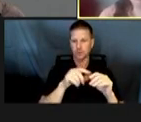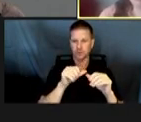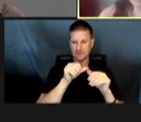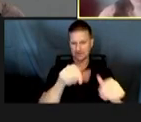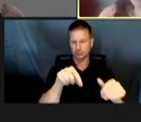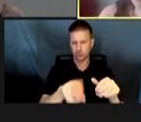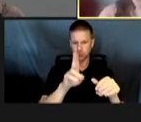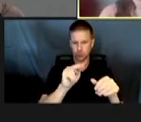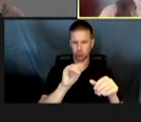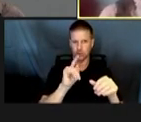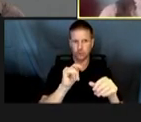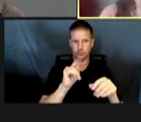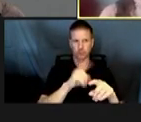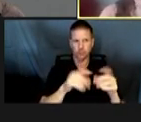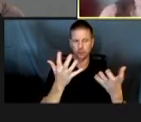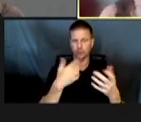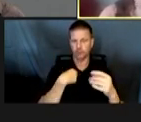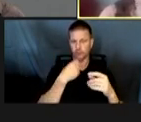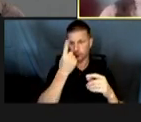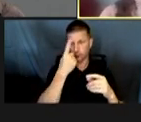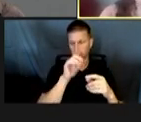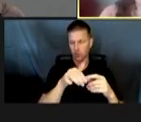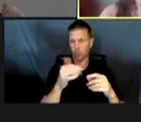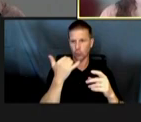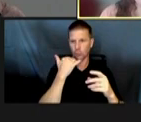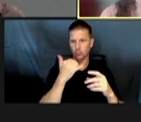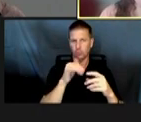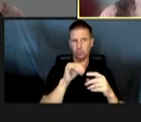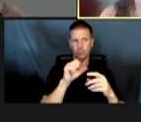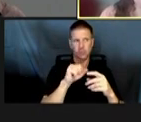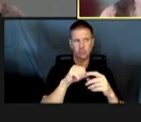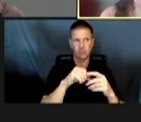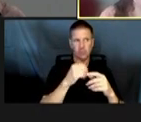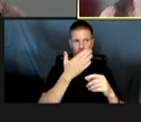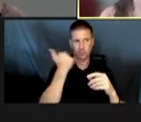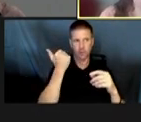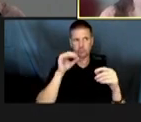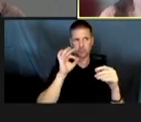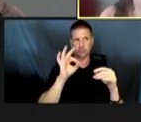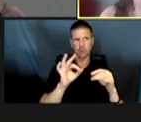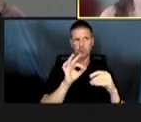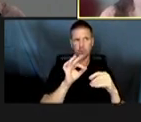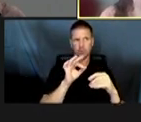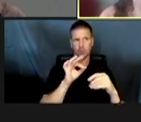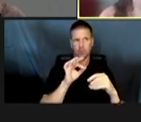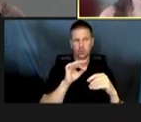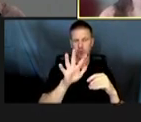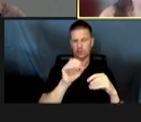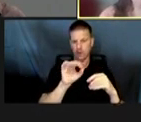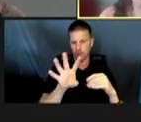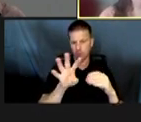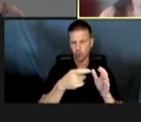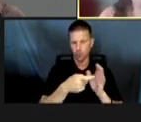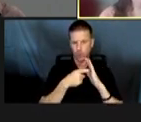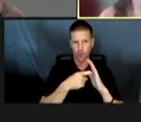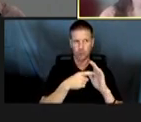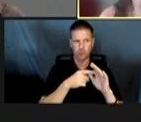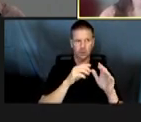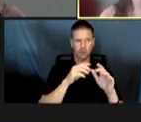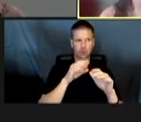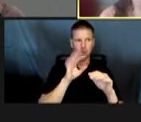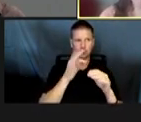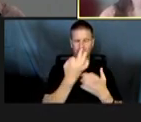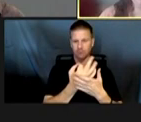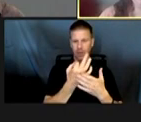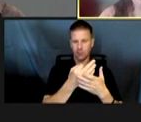unit. But what we understood in that call is that because of the 504 requirements of her, the funding